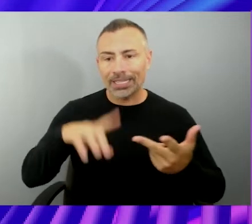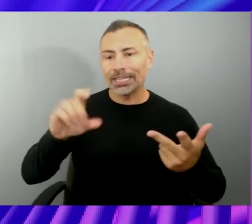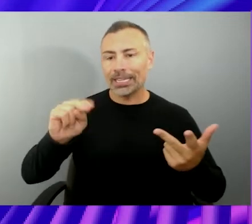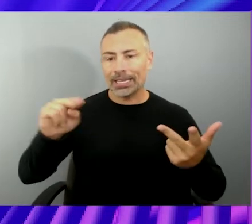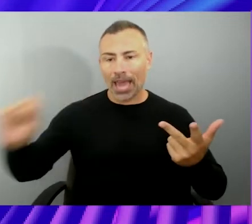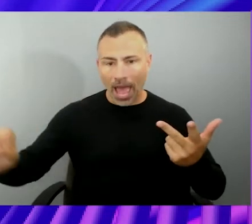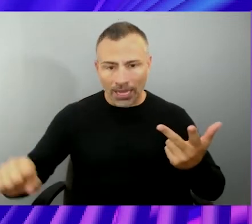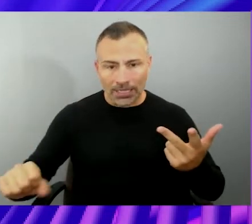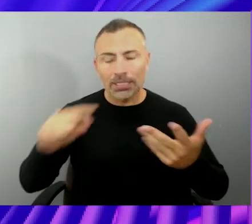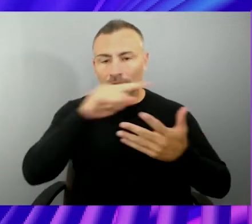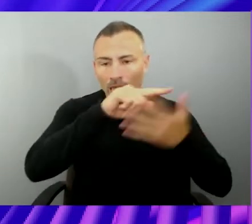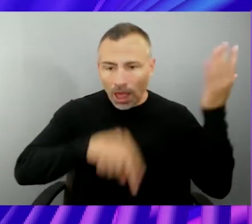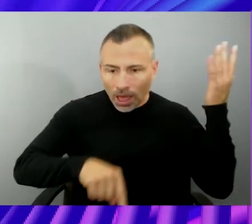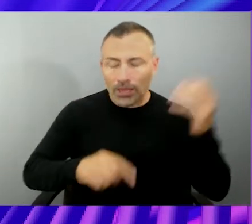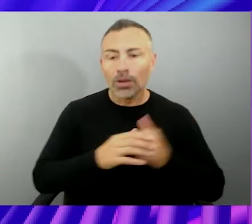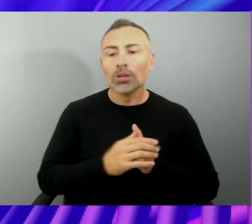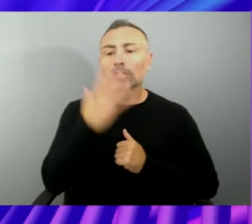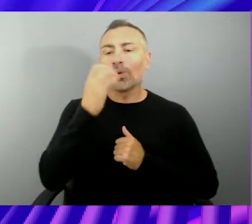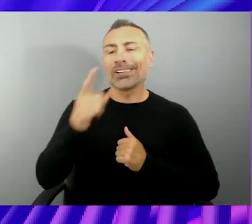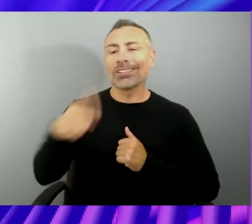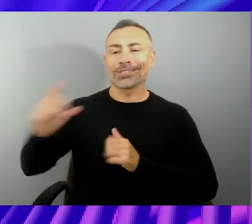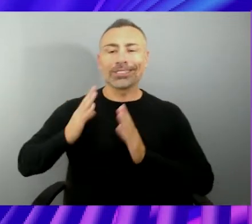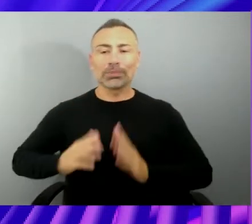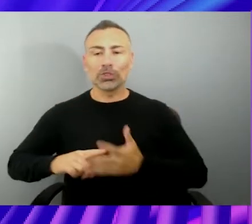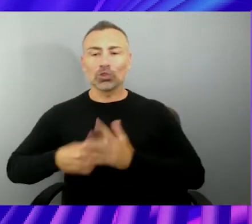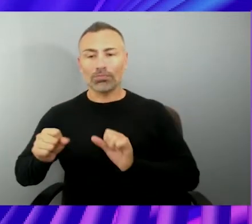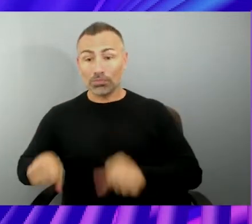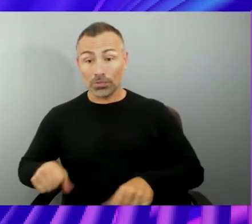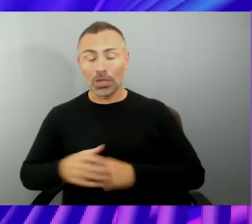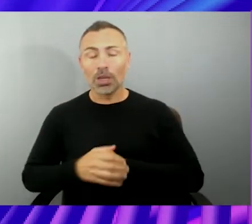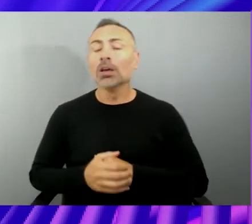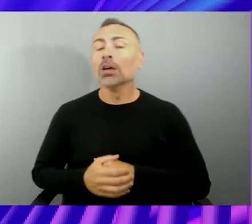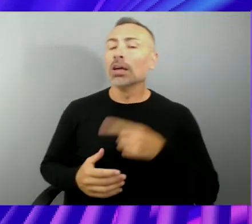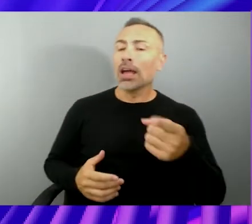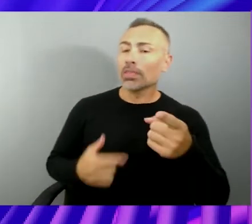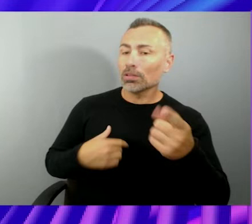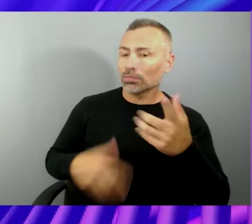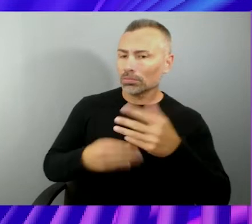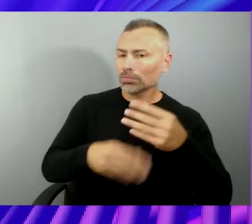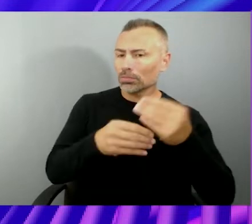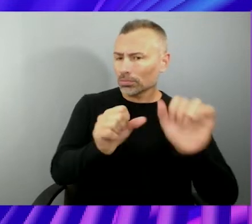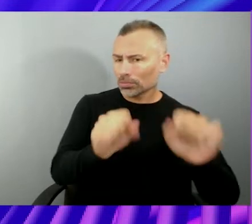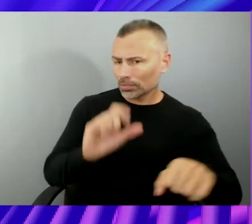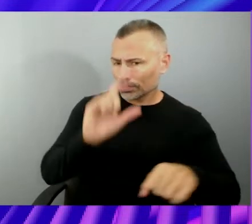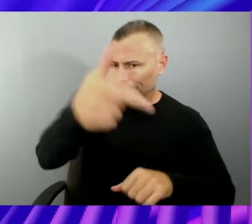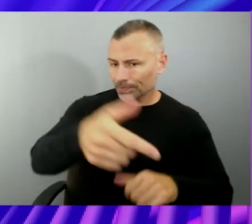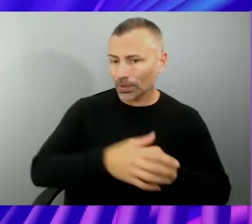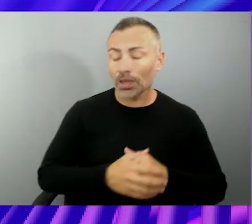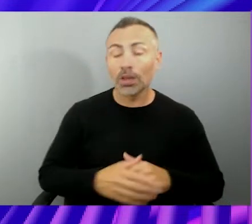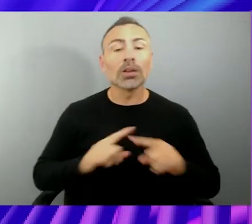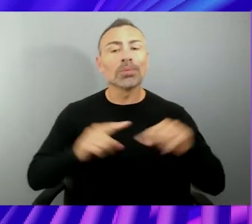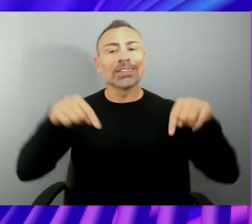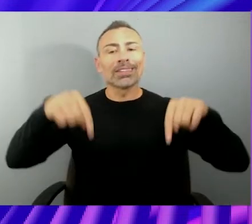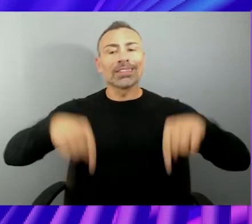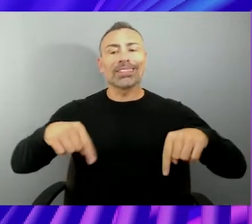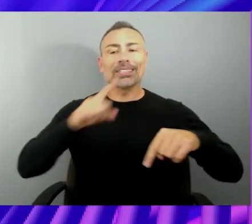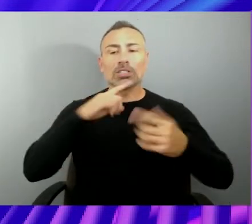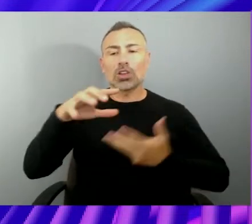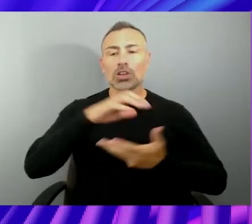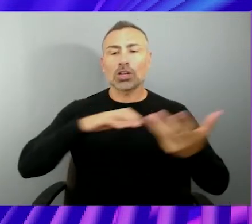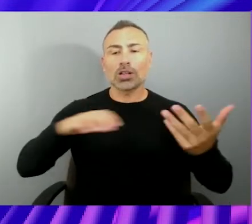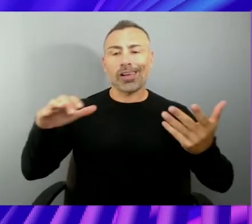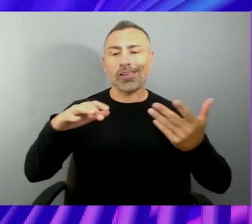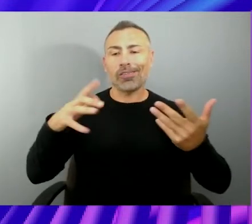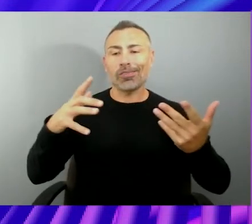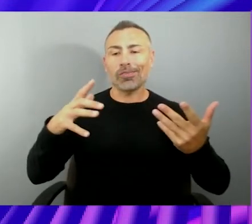get our customers started. Yeah. And then you can always add to this. But what's beautiful is it's a CloudFormation template. So now